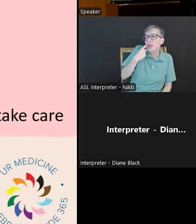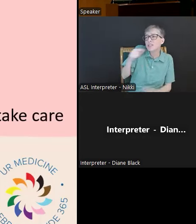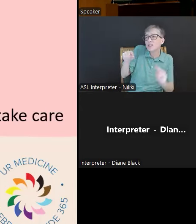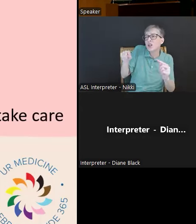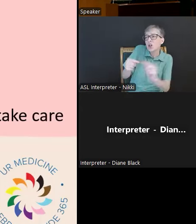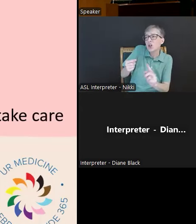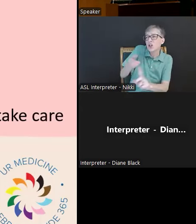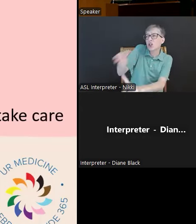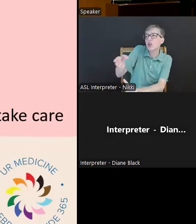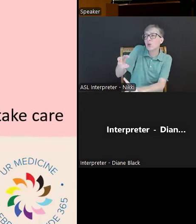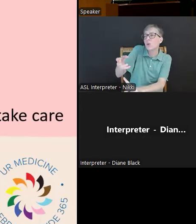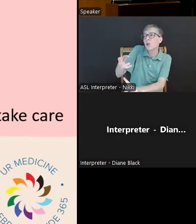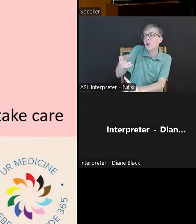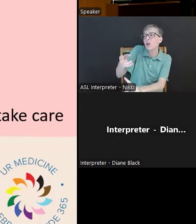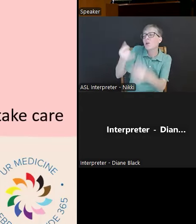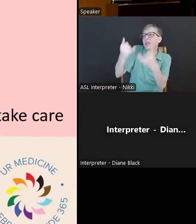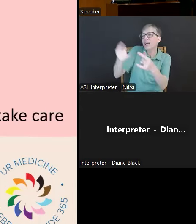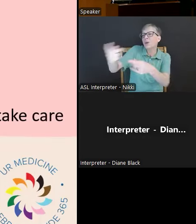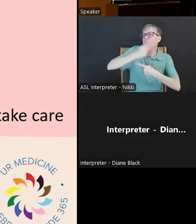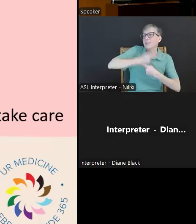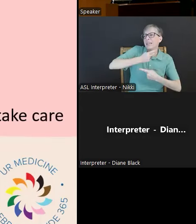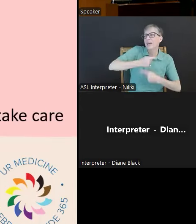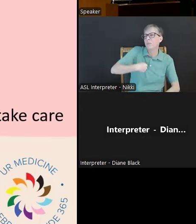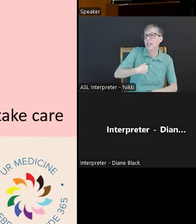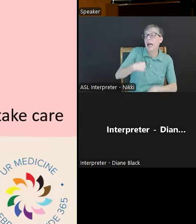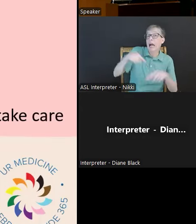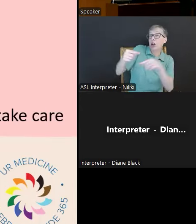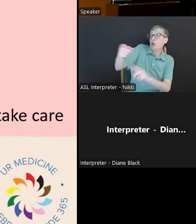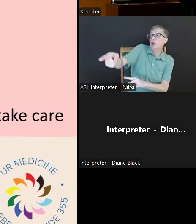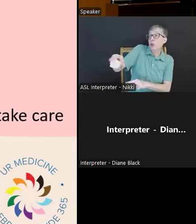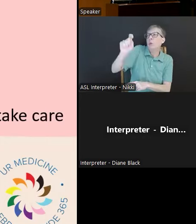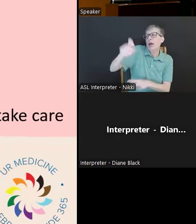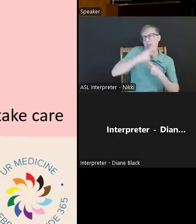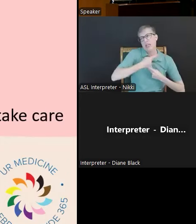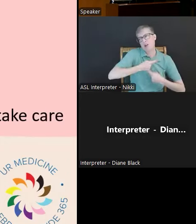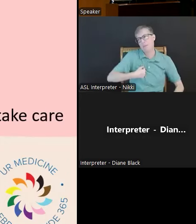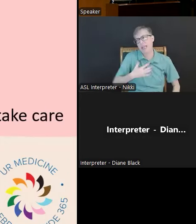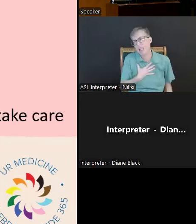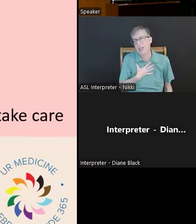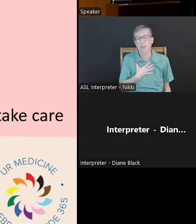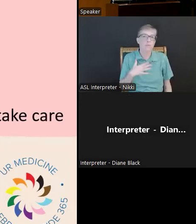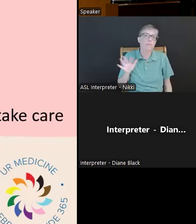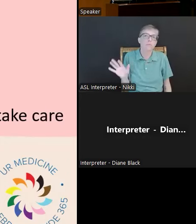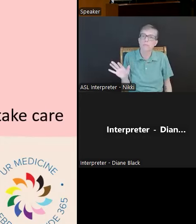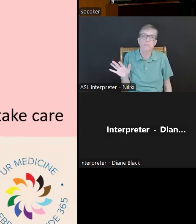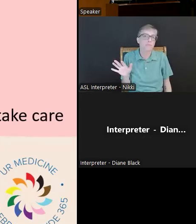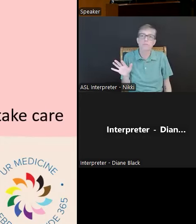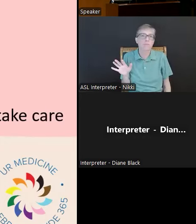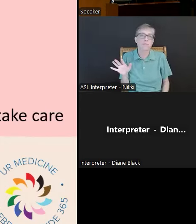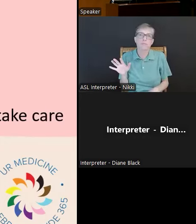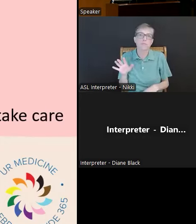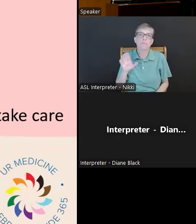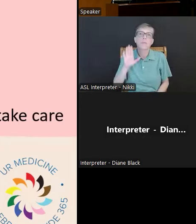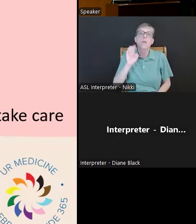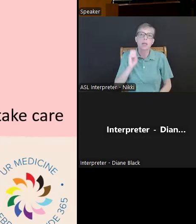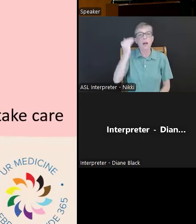they feel like they have to take care of me, except I'm the one that caused harm. And so be very thoughtful about the apology.